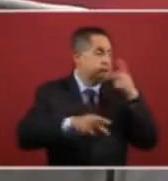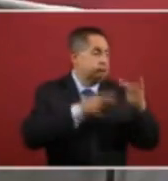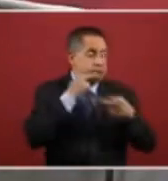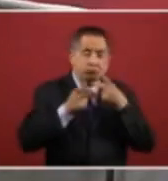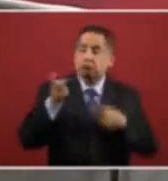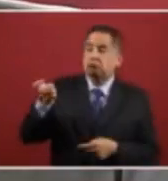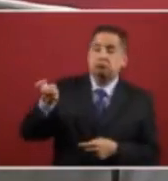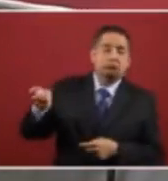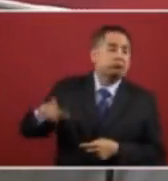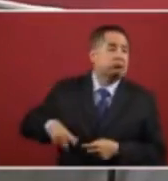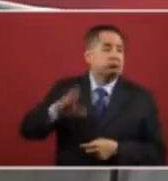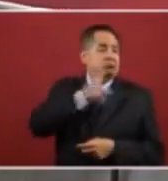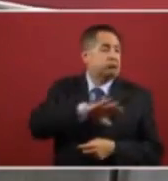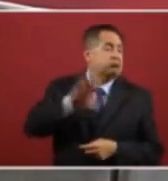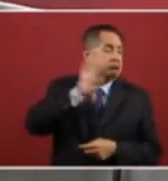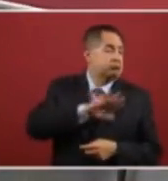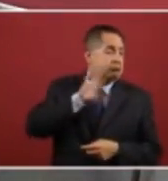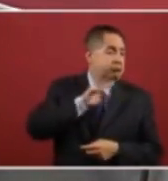There's corruption.